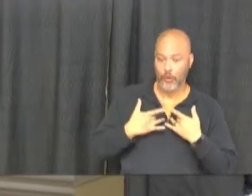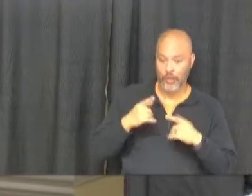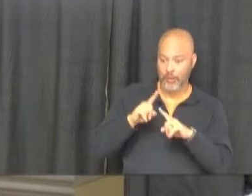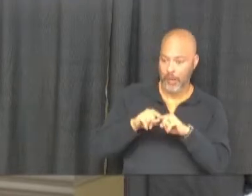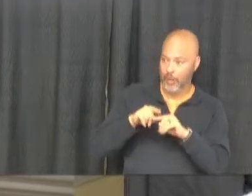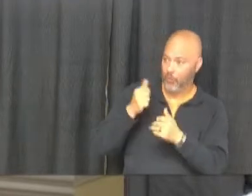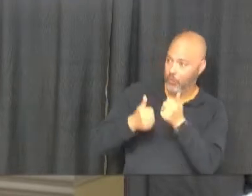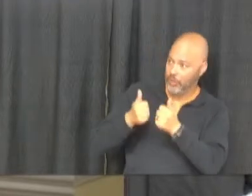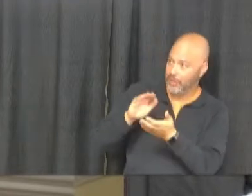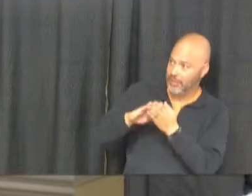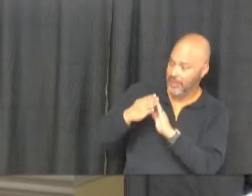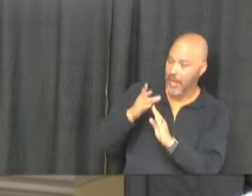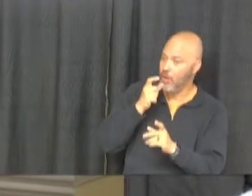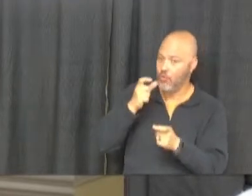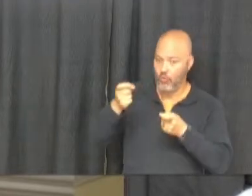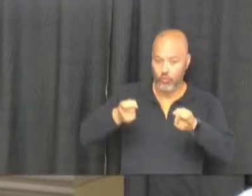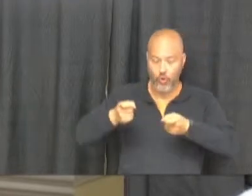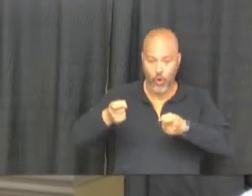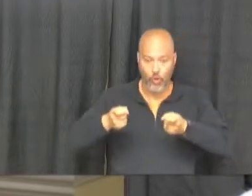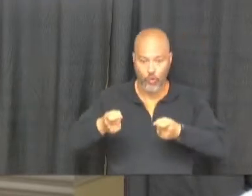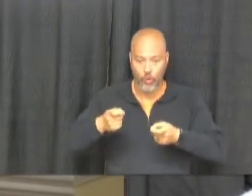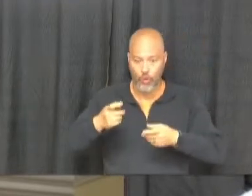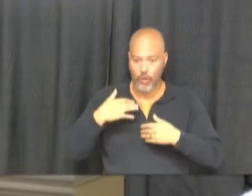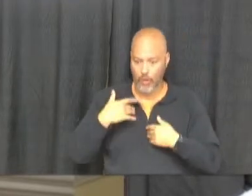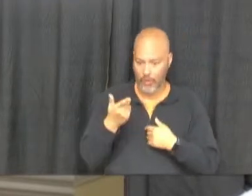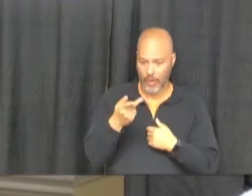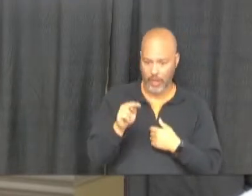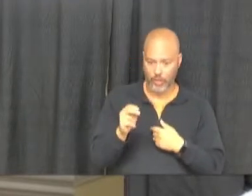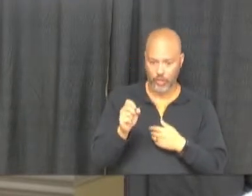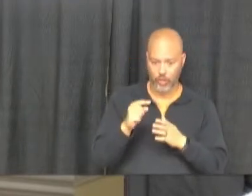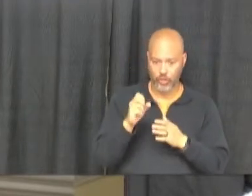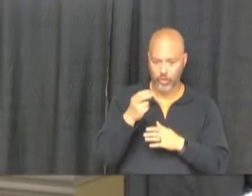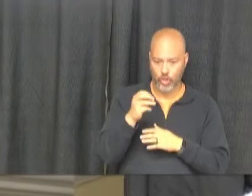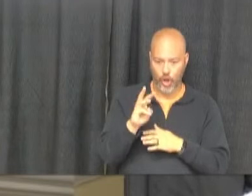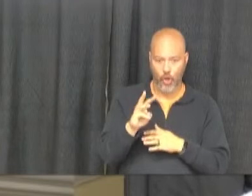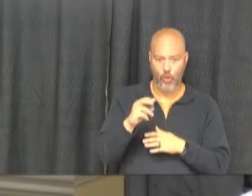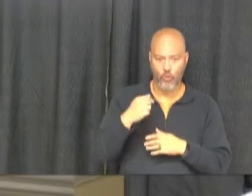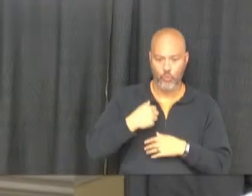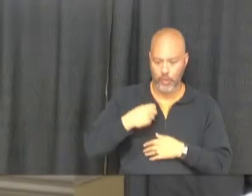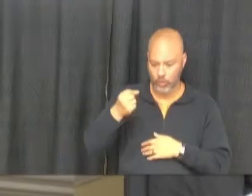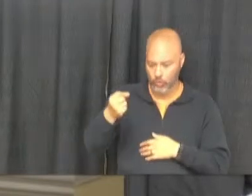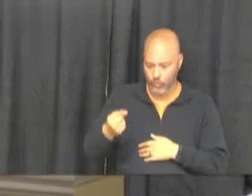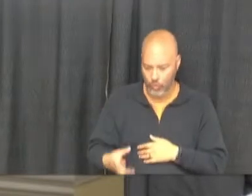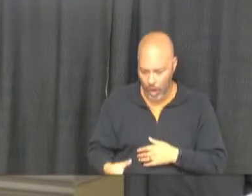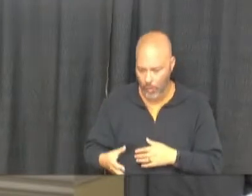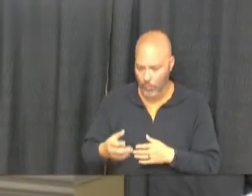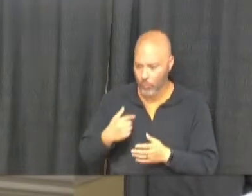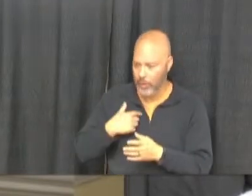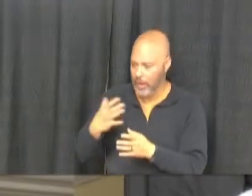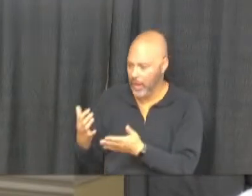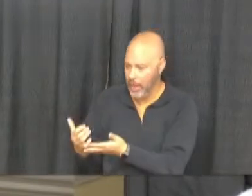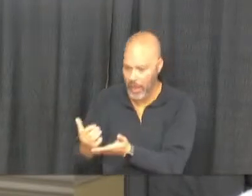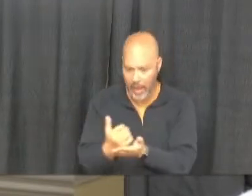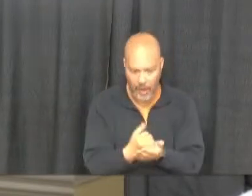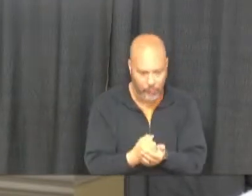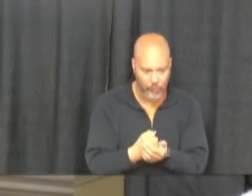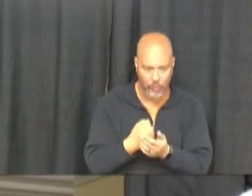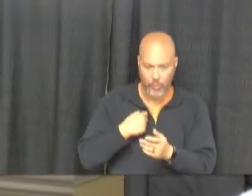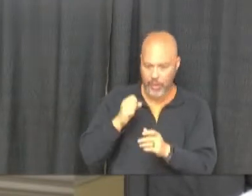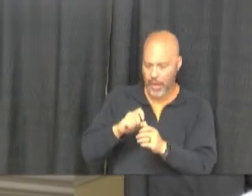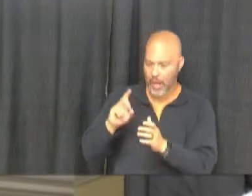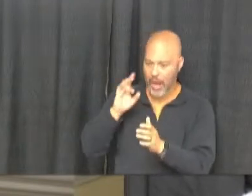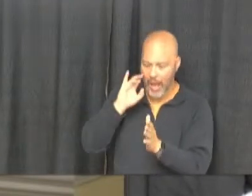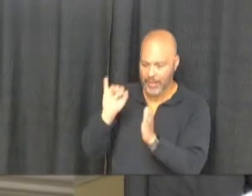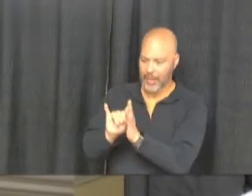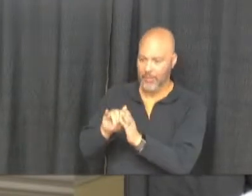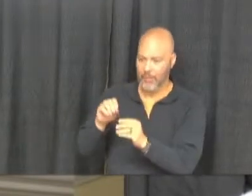on what city and who's in charge, there's a gun show. We drop a pin, we collect your data plates, we flag them, and